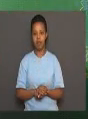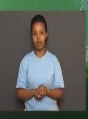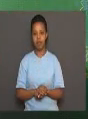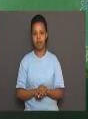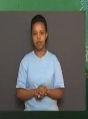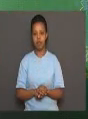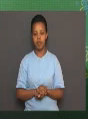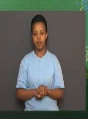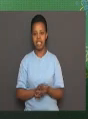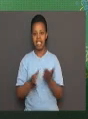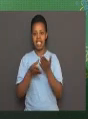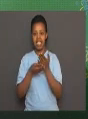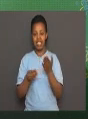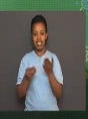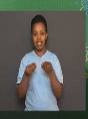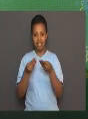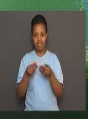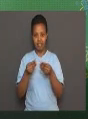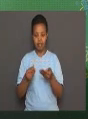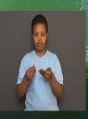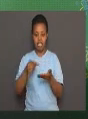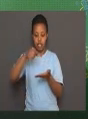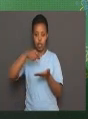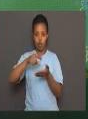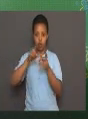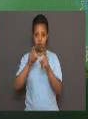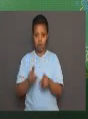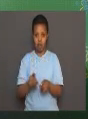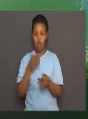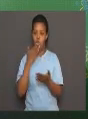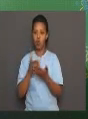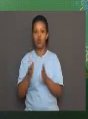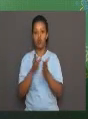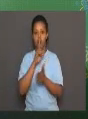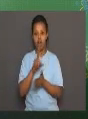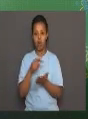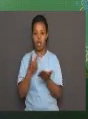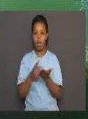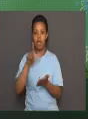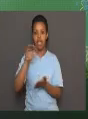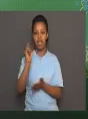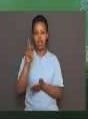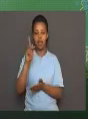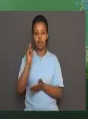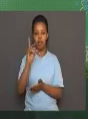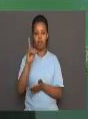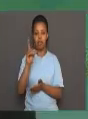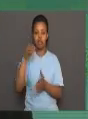The grease spot test is a good method to determine if lipids are